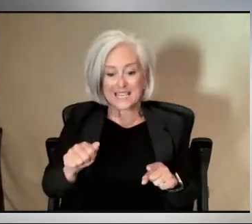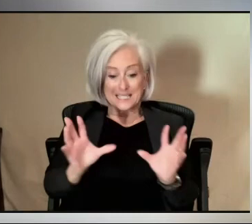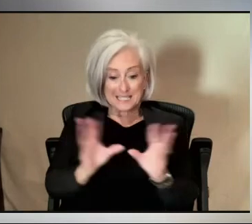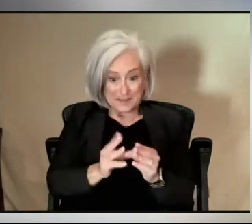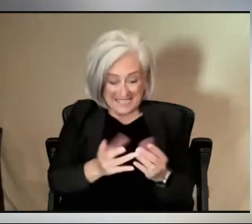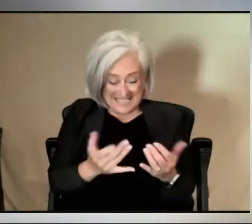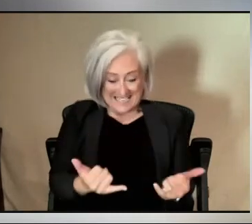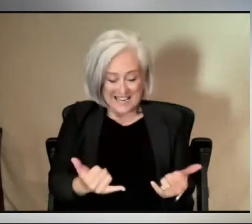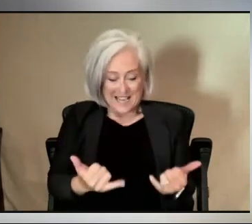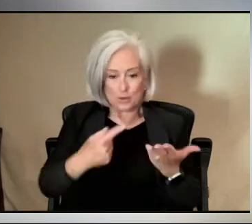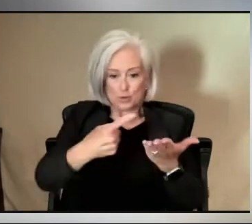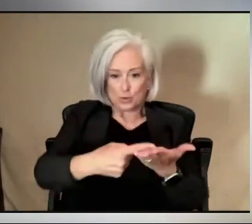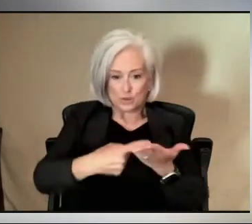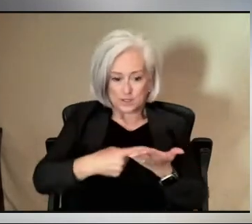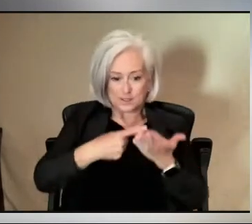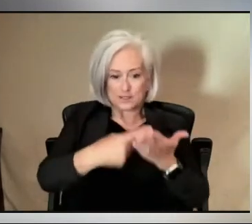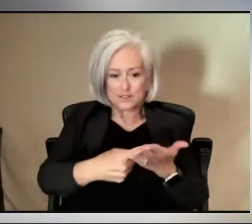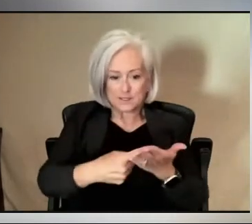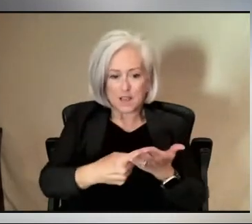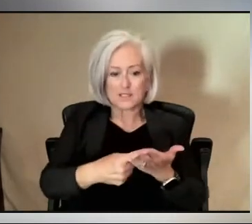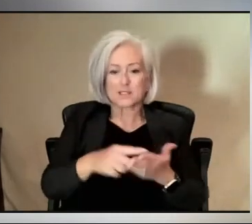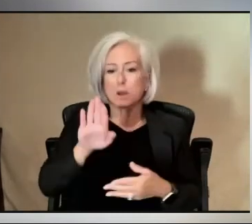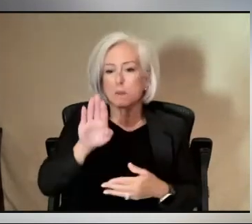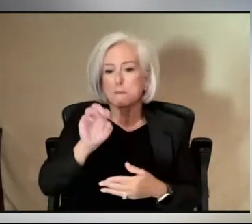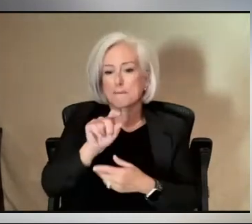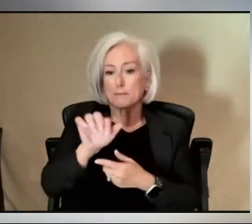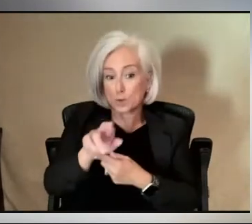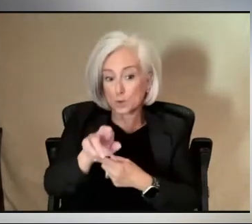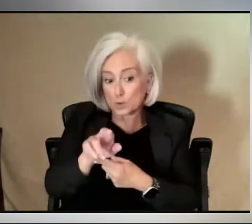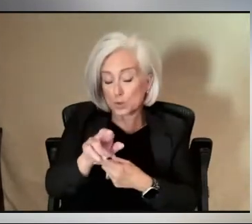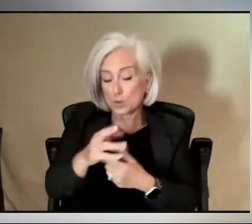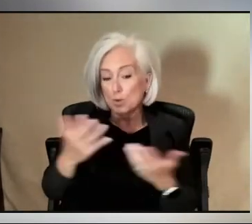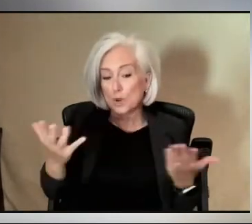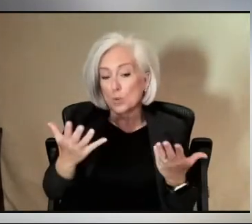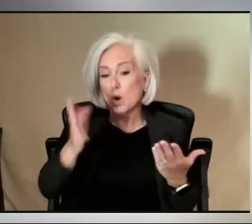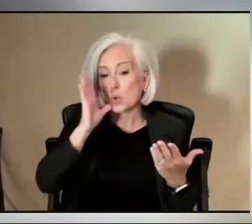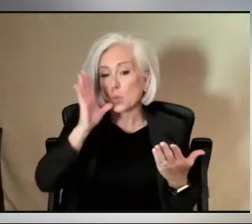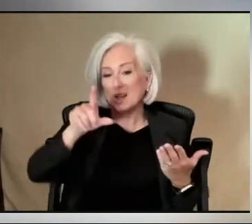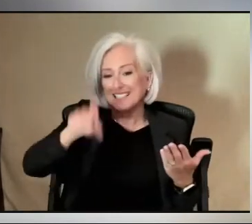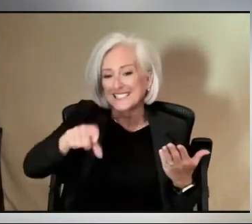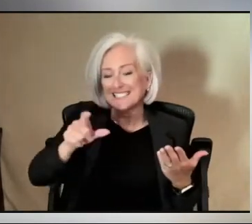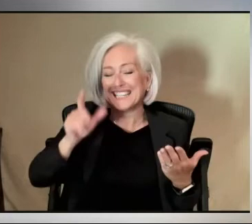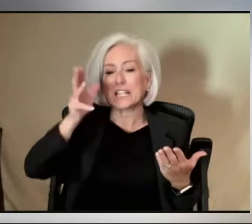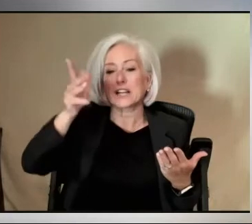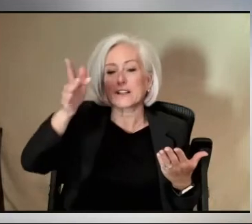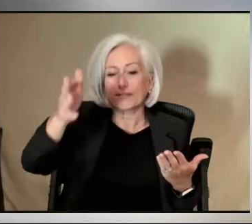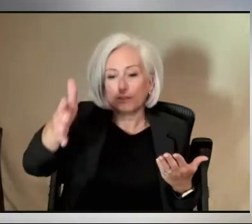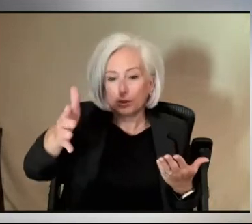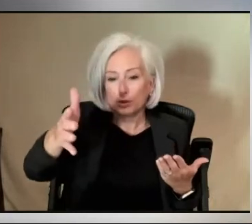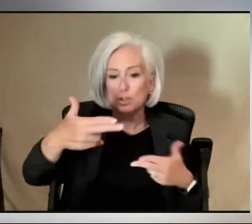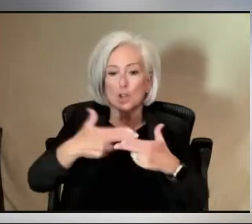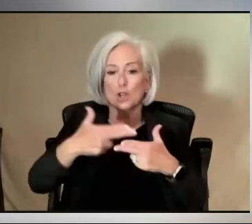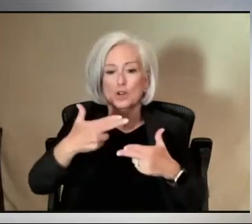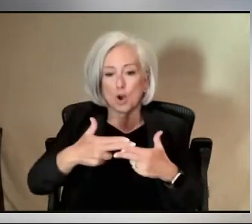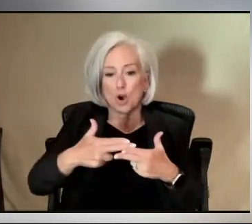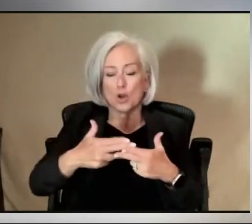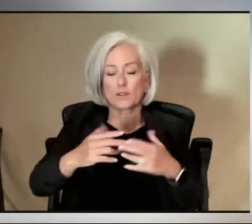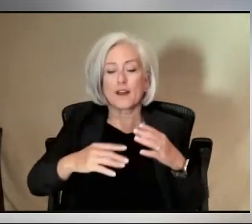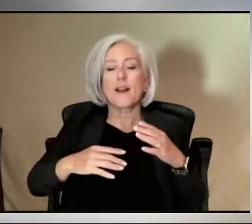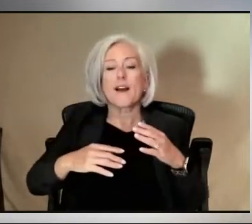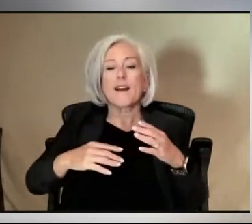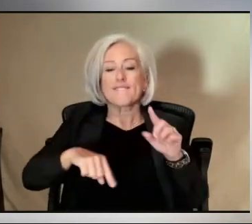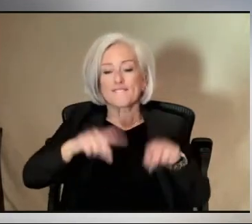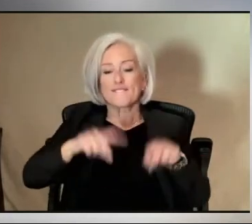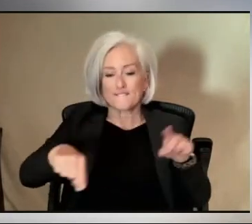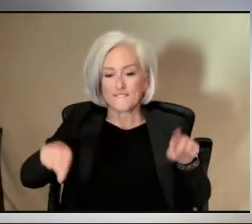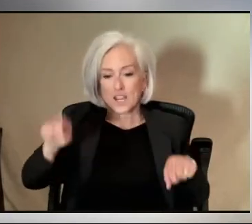area of boosters and whether we might need in the future what would be called a variant-focused booster.